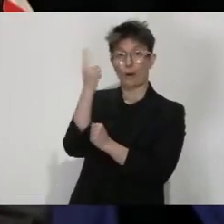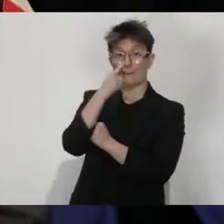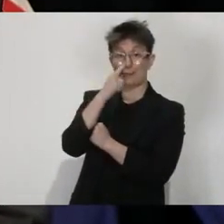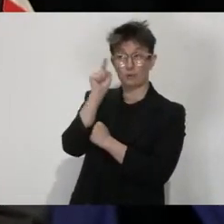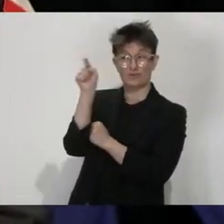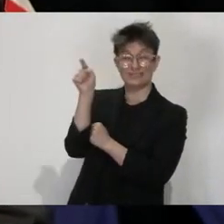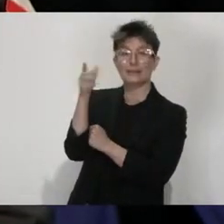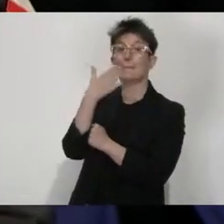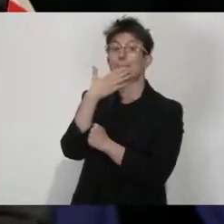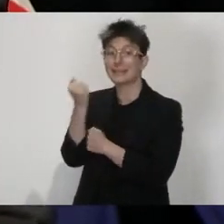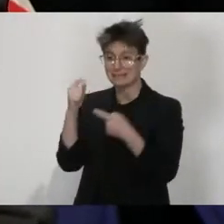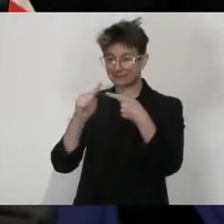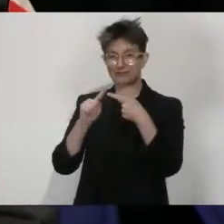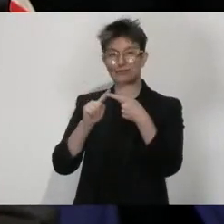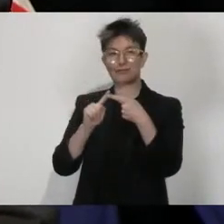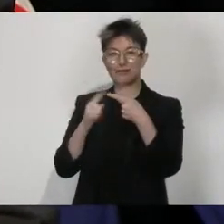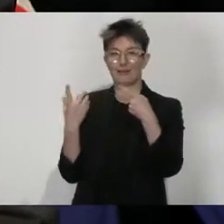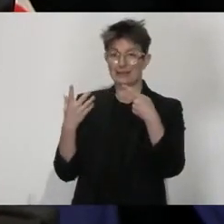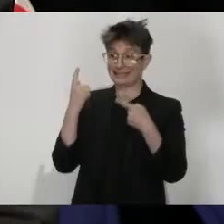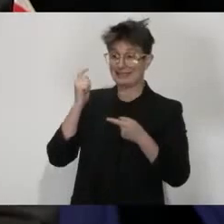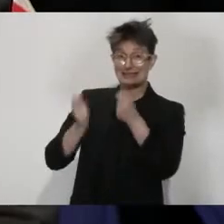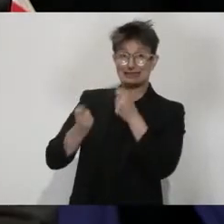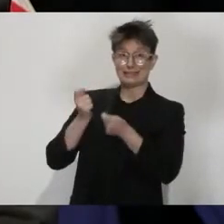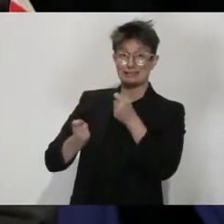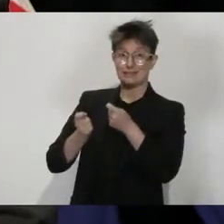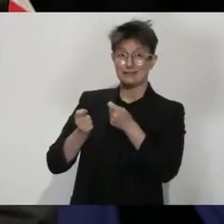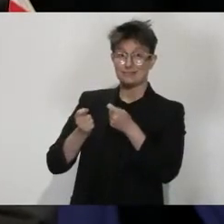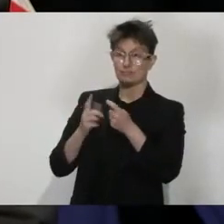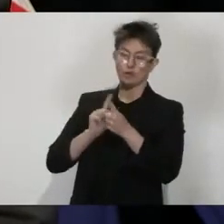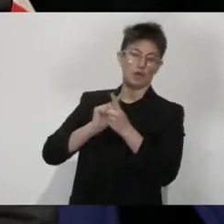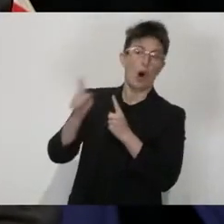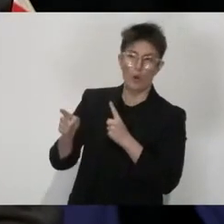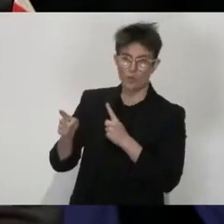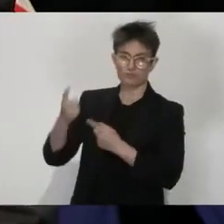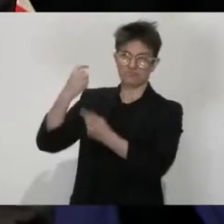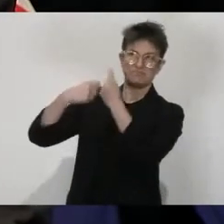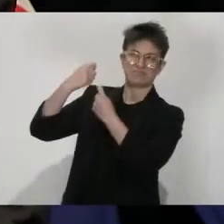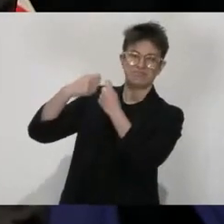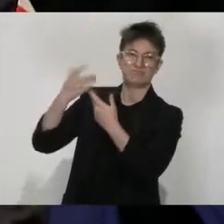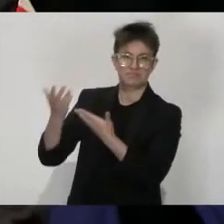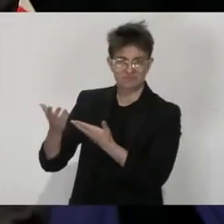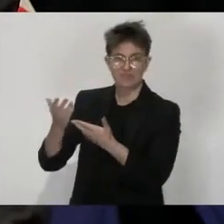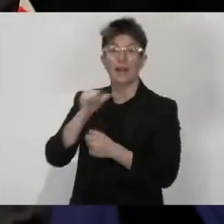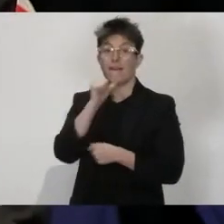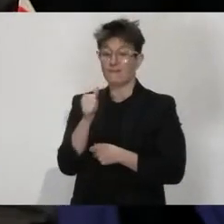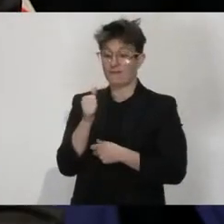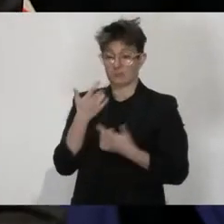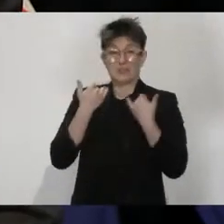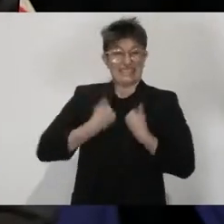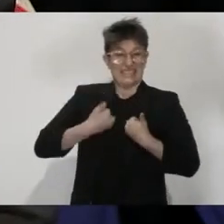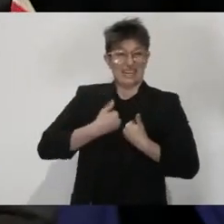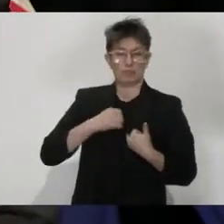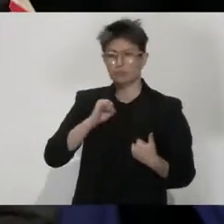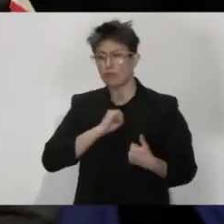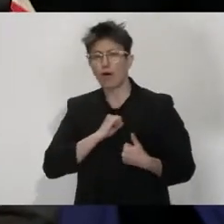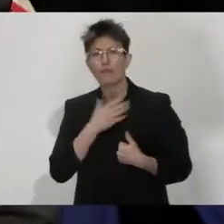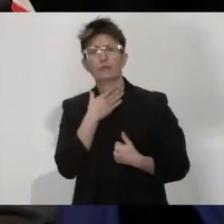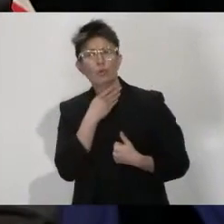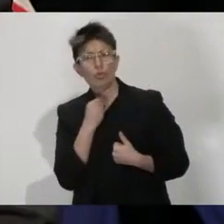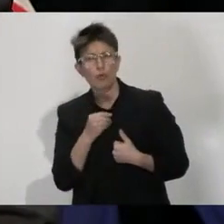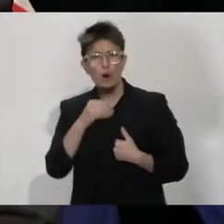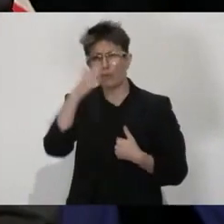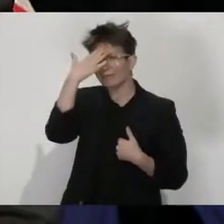a test. If you have any cold or flu-like symptoms at all, or are in any way connected to, for example, the Mount